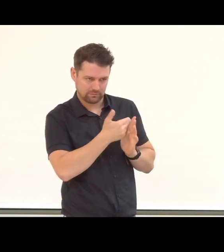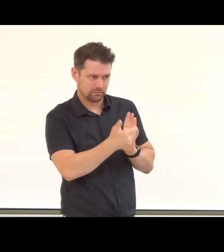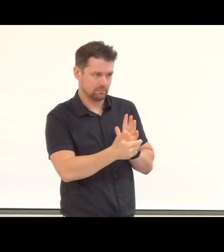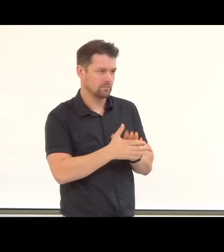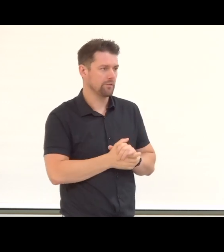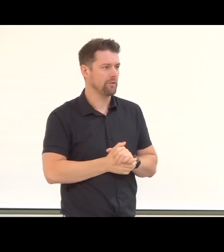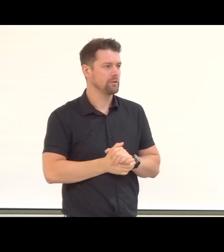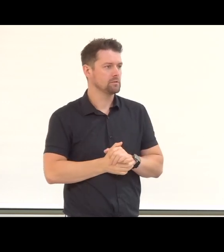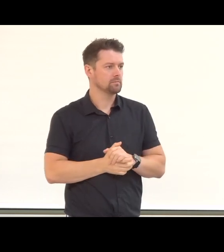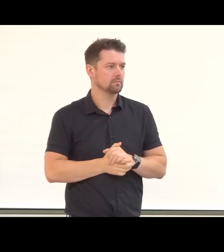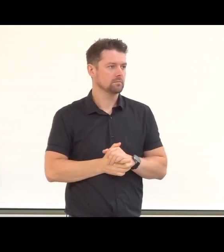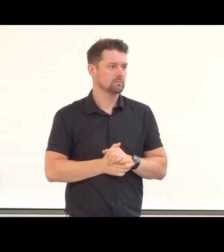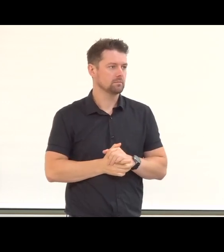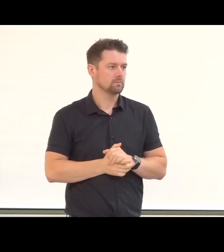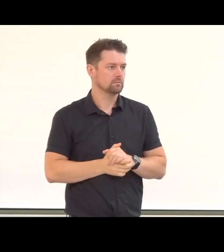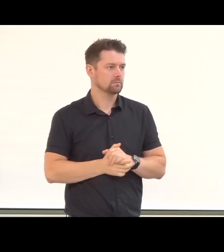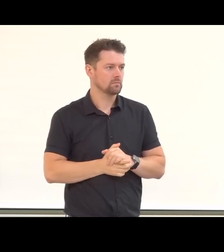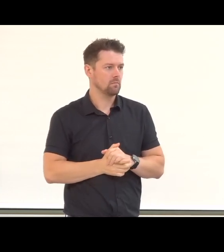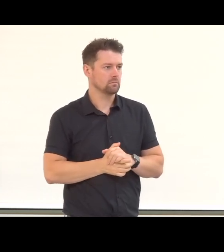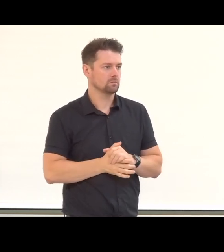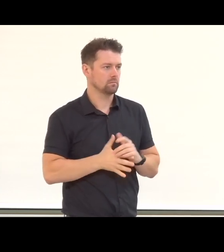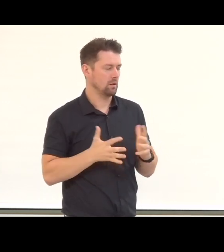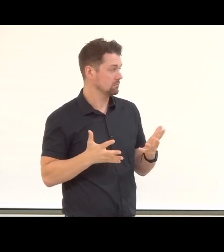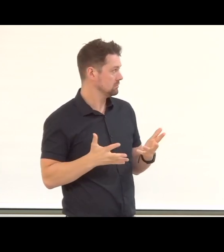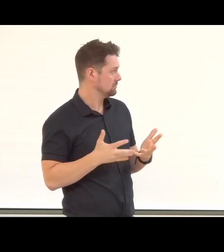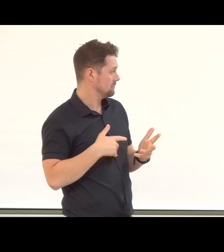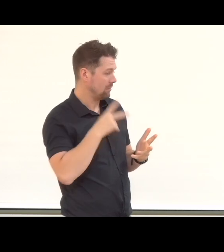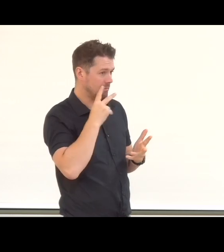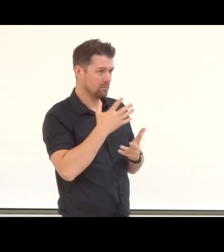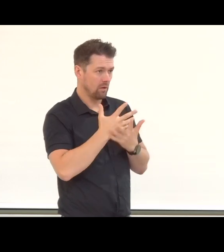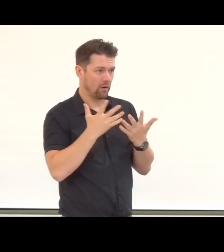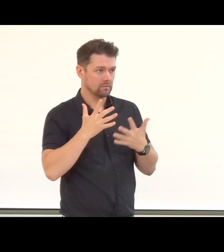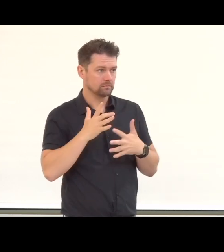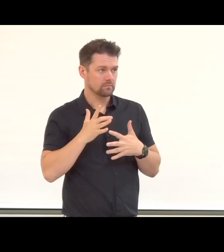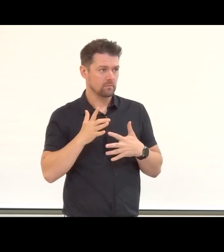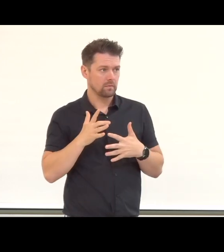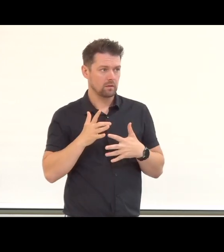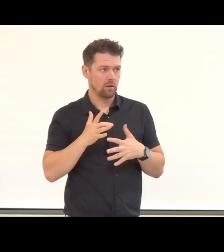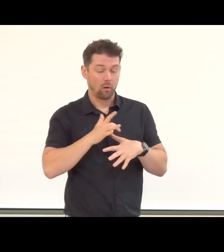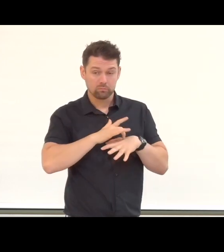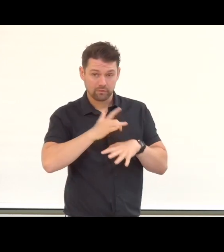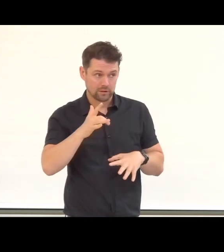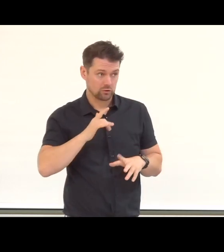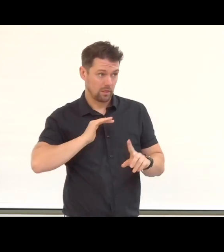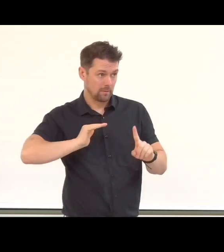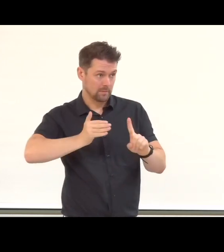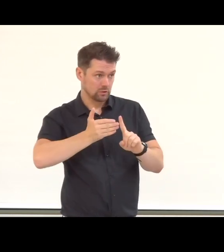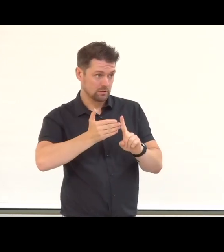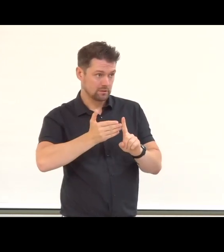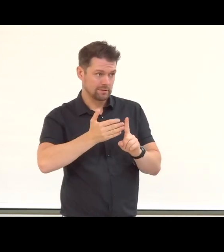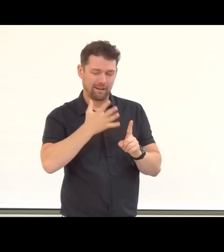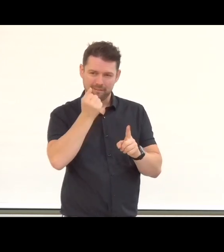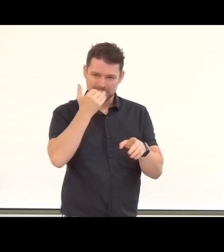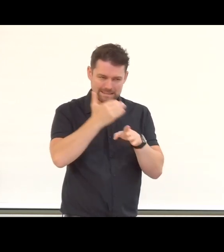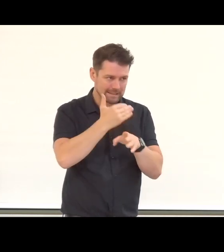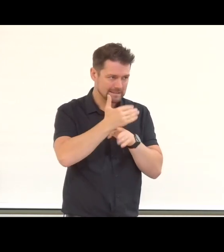campaigns. Now I see that you have so much professionalized, in particular the mission support task,